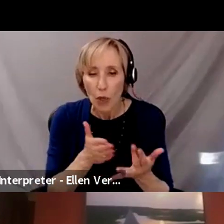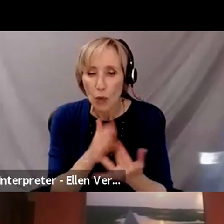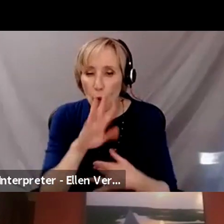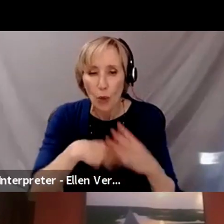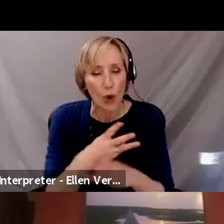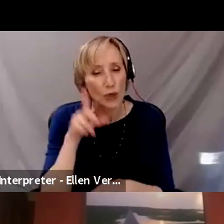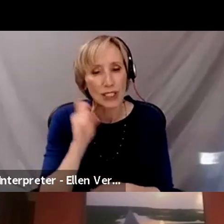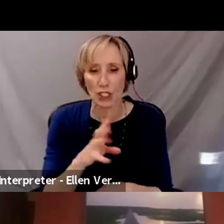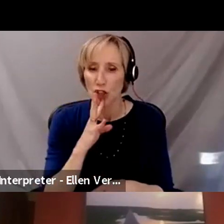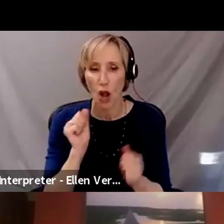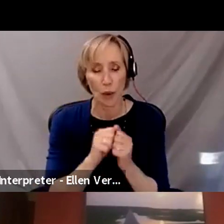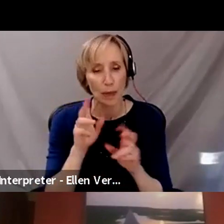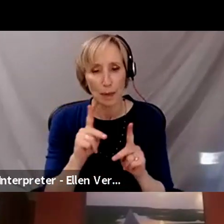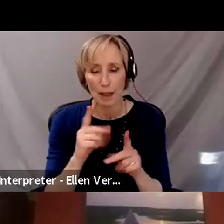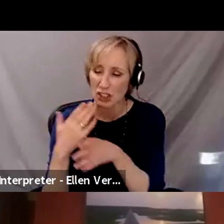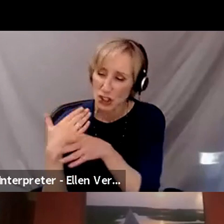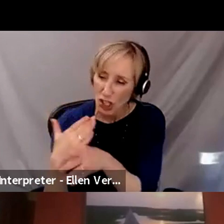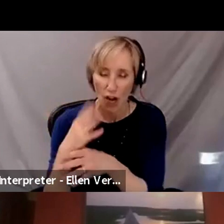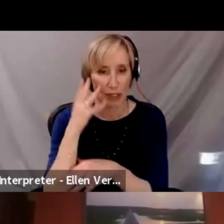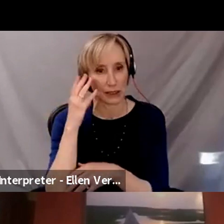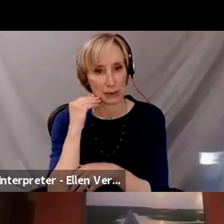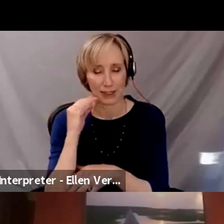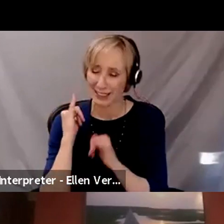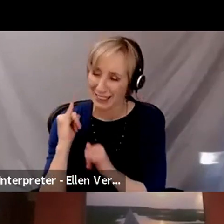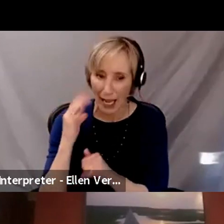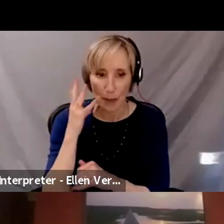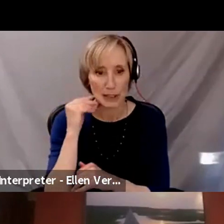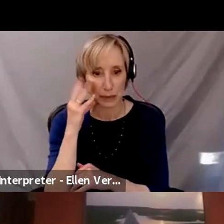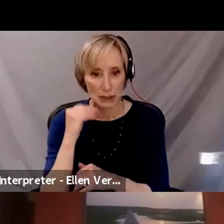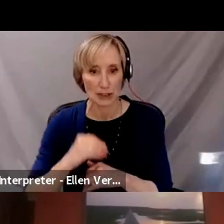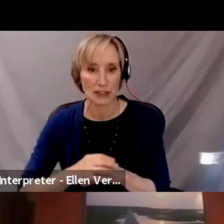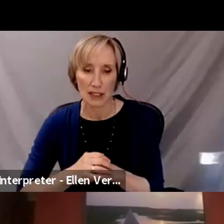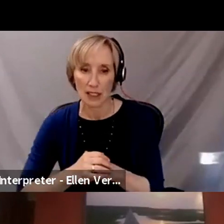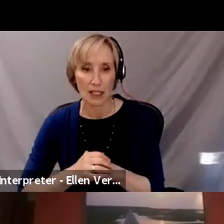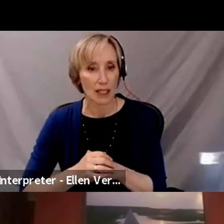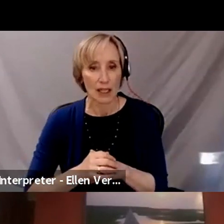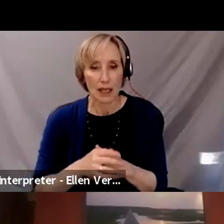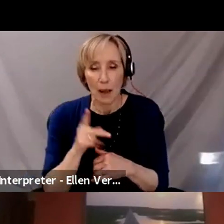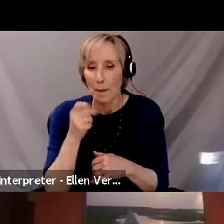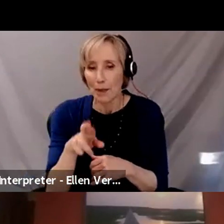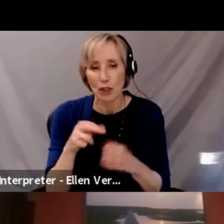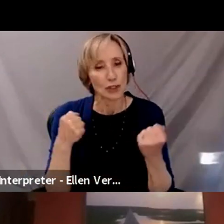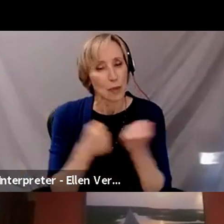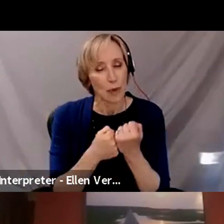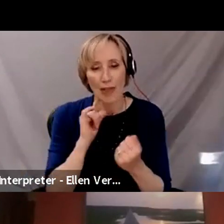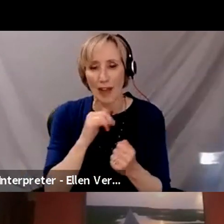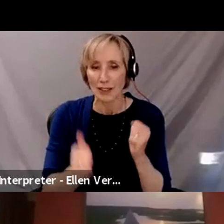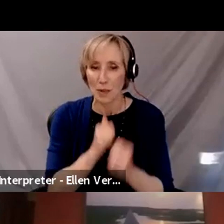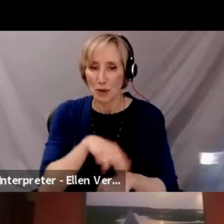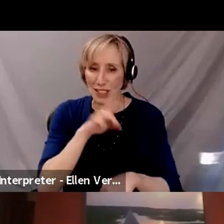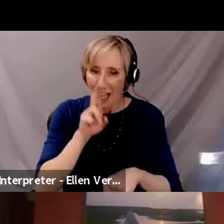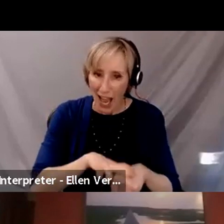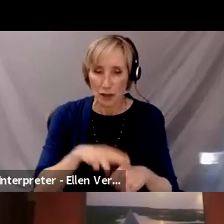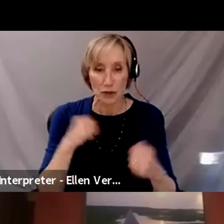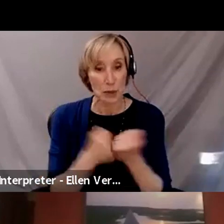shared experience. Peer support is such a natural relationship for everyone that many people have had removed from their